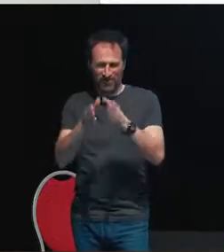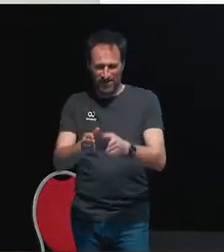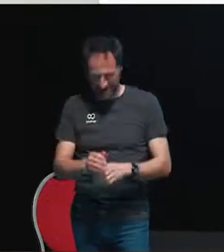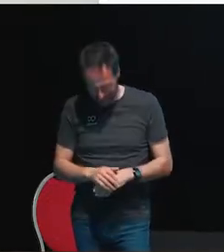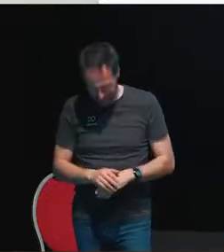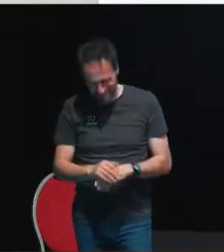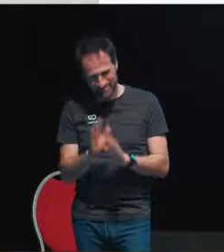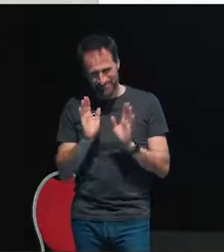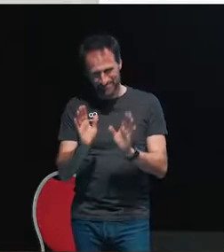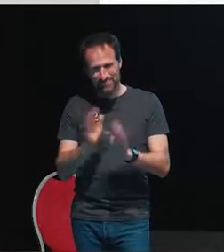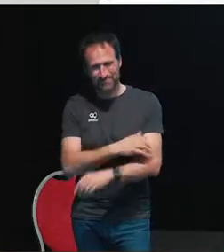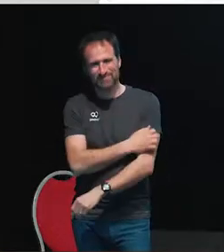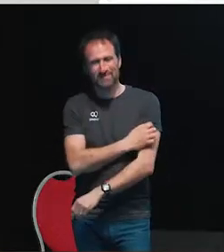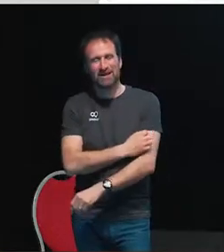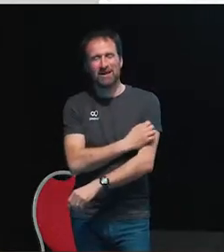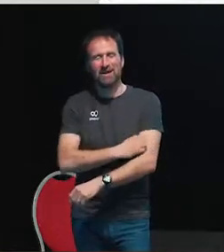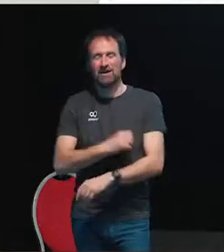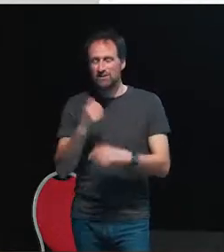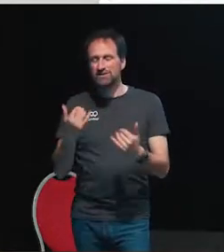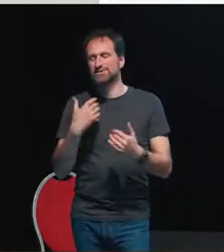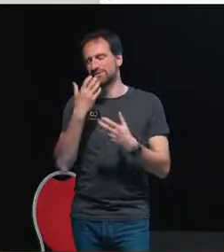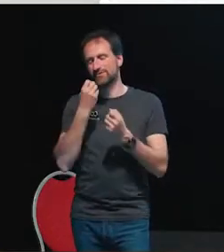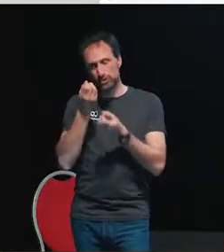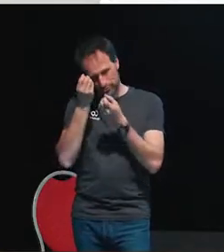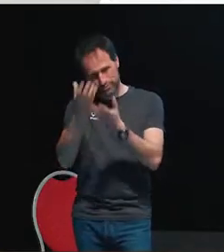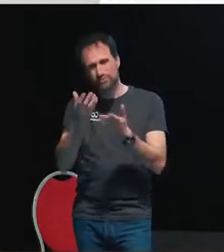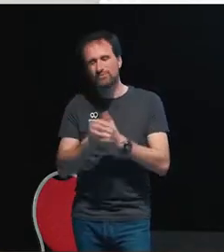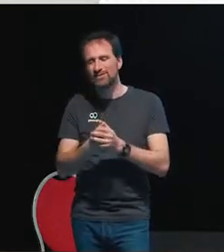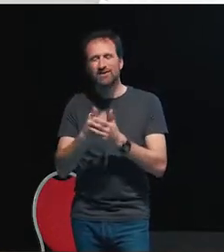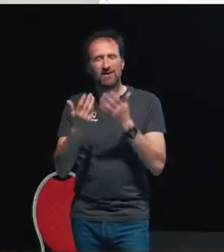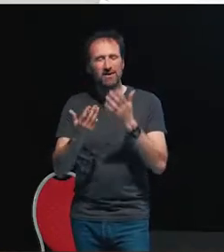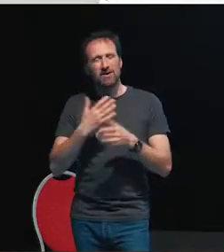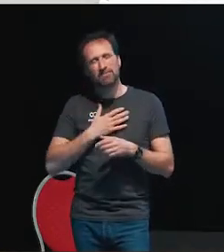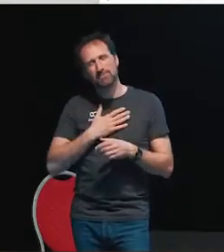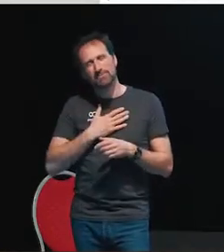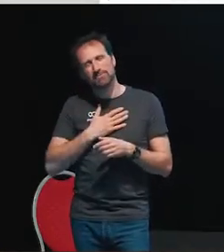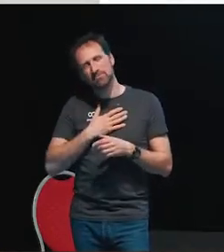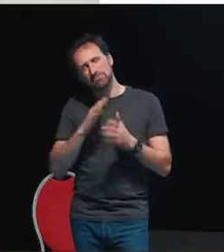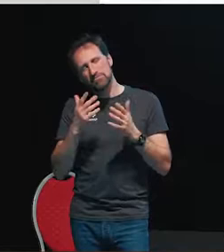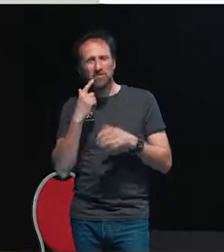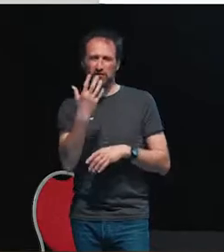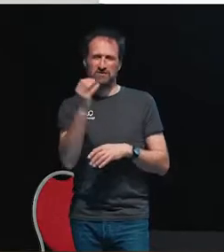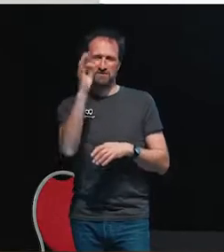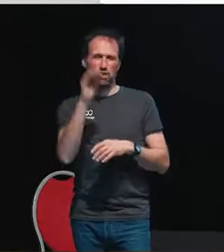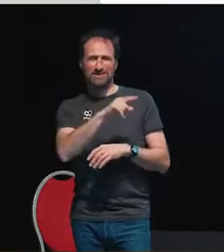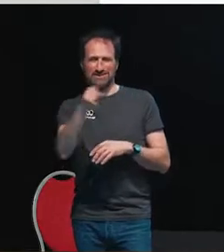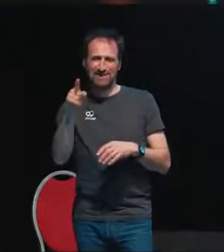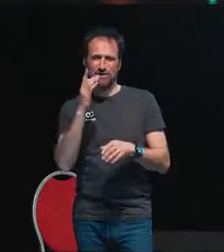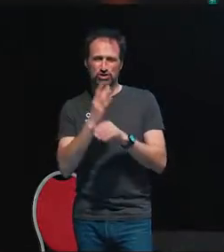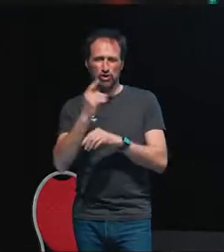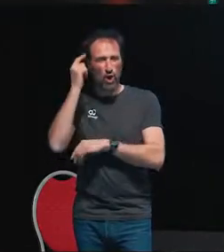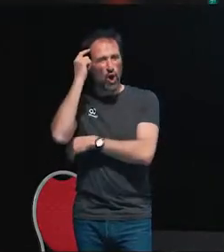talk I want to answer a question that is probably on the mind of at least 50% of the people in this room if not more and